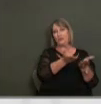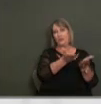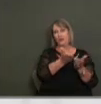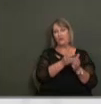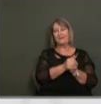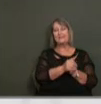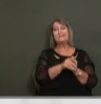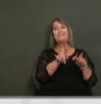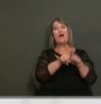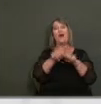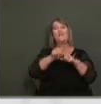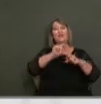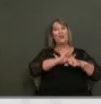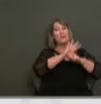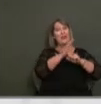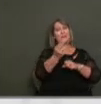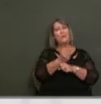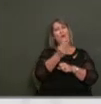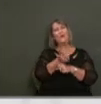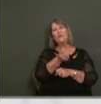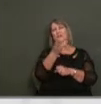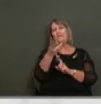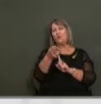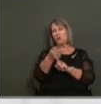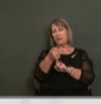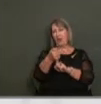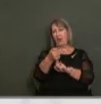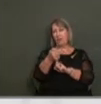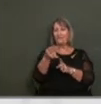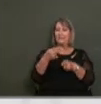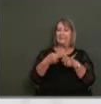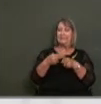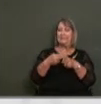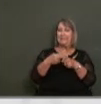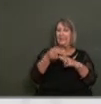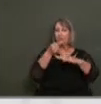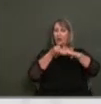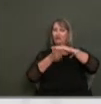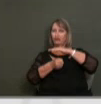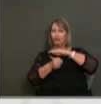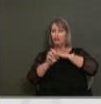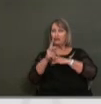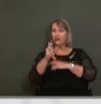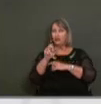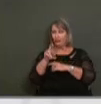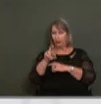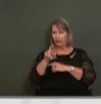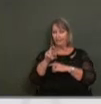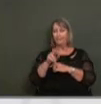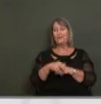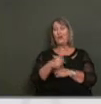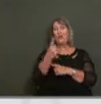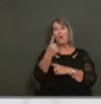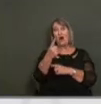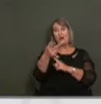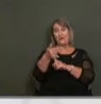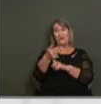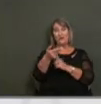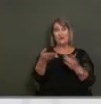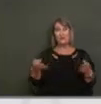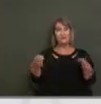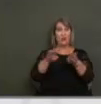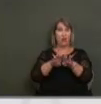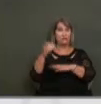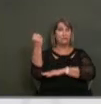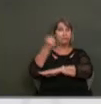of hotels that we use as temporary shelter for the unsheltered population. One of those hotels